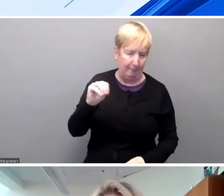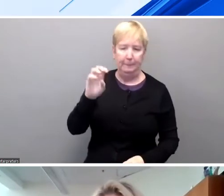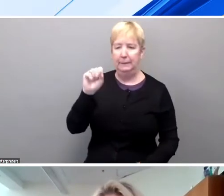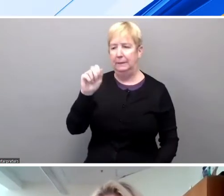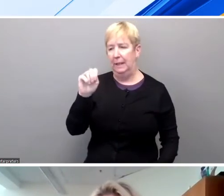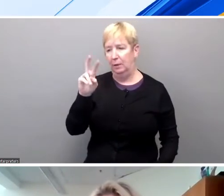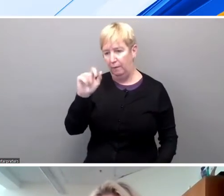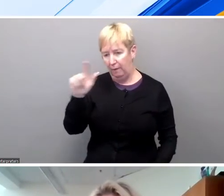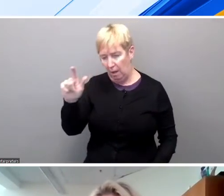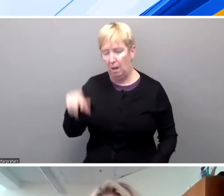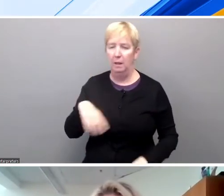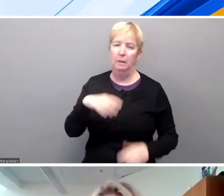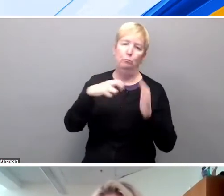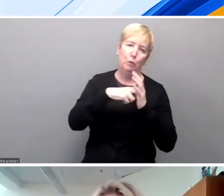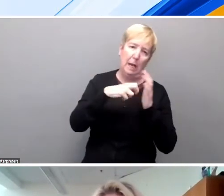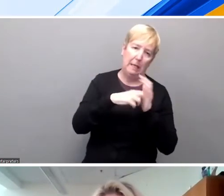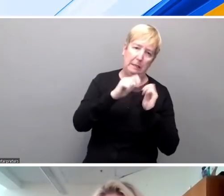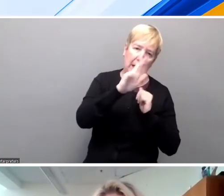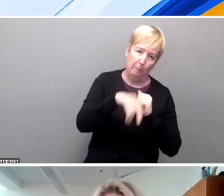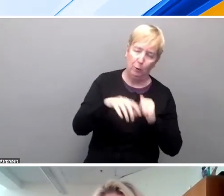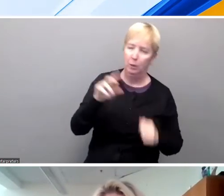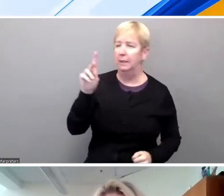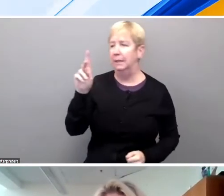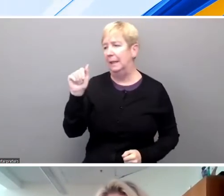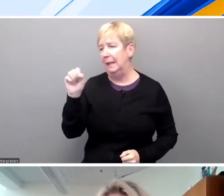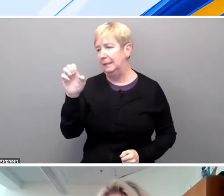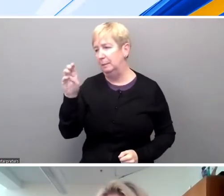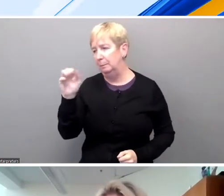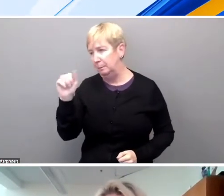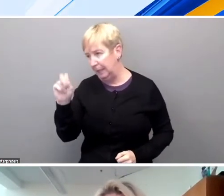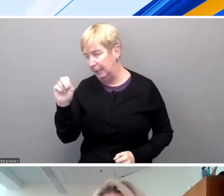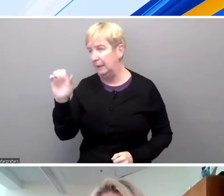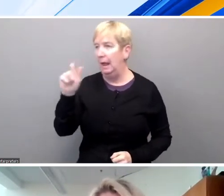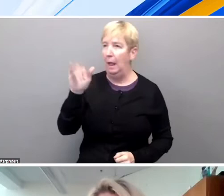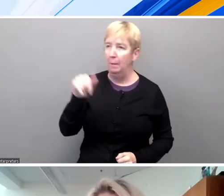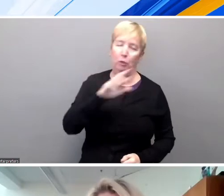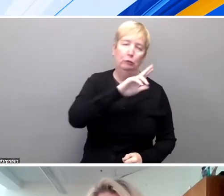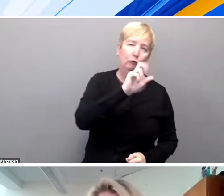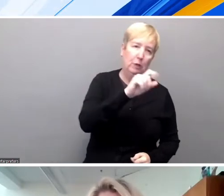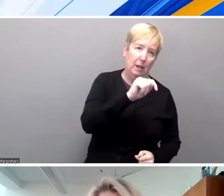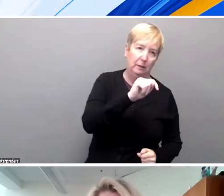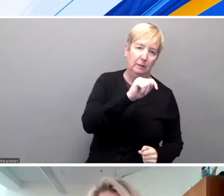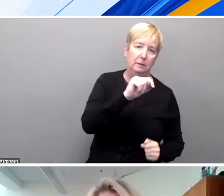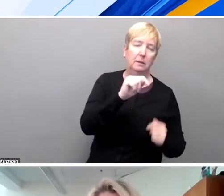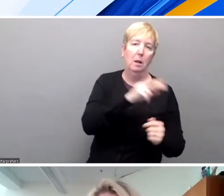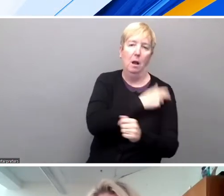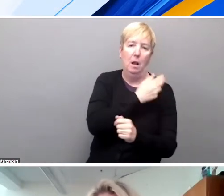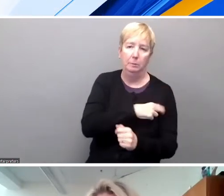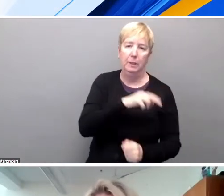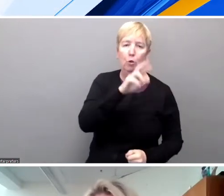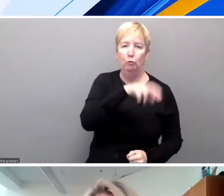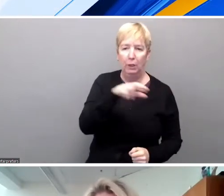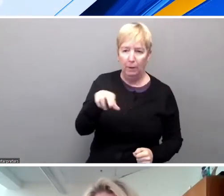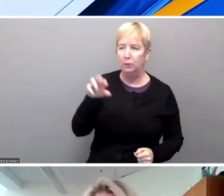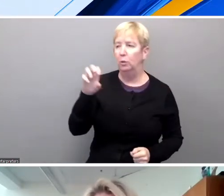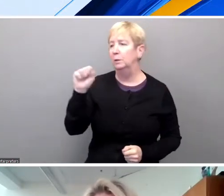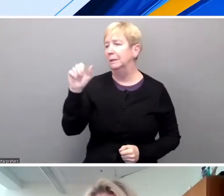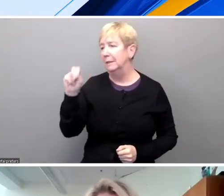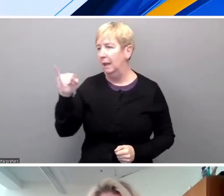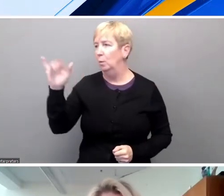Albuquerque and Caseman Hospital in Albuquerque and Rust Hospital in Rio Rancho and San Juan Regional Medical